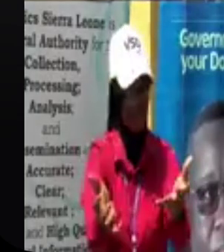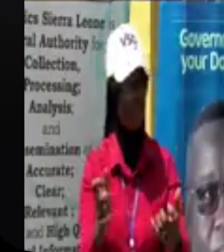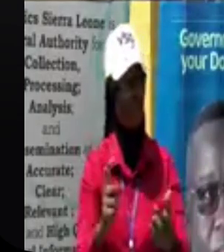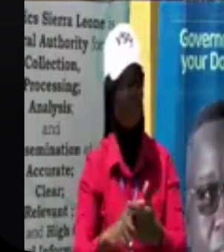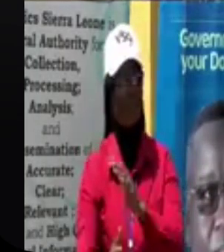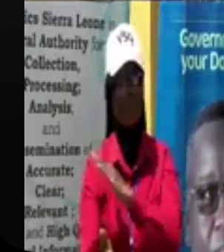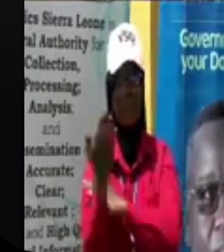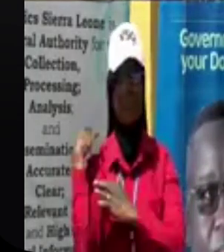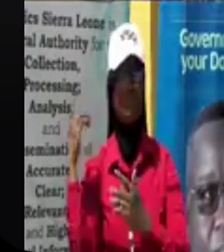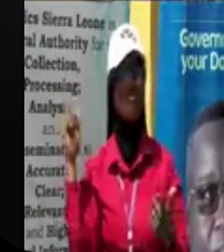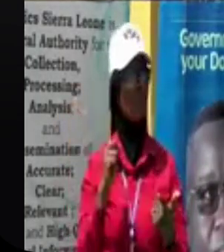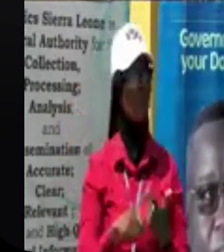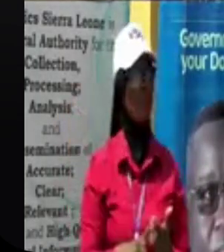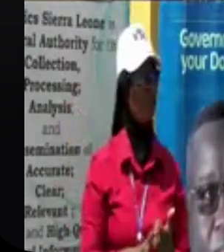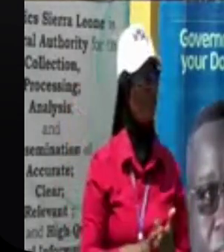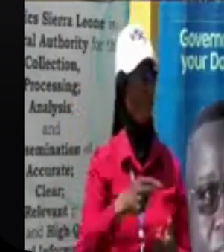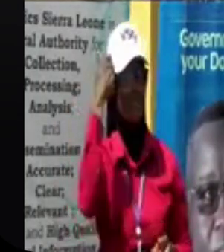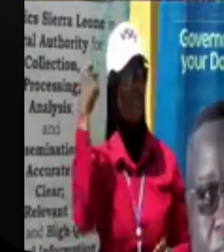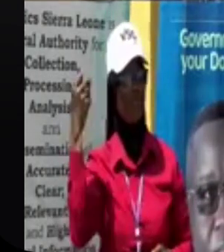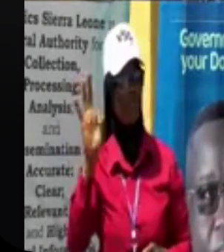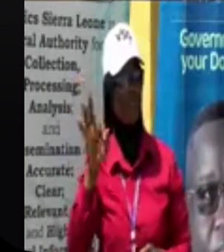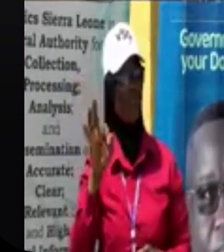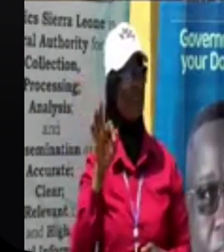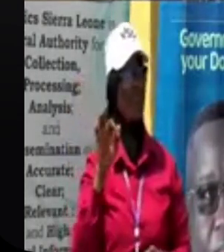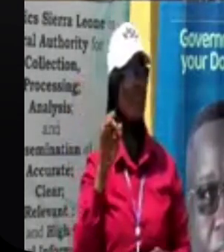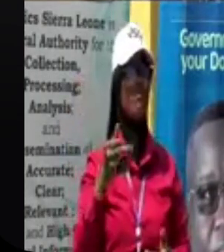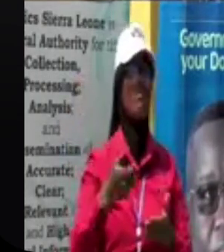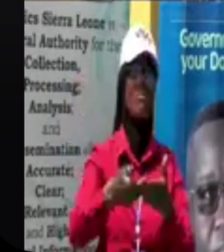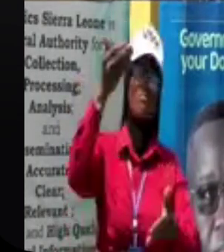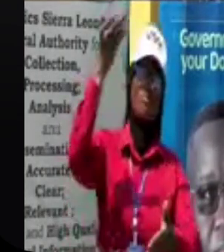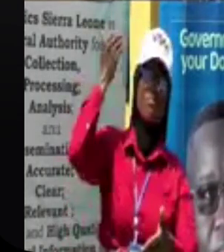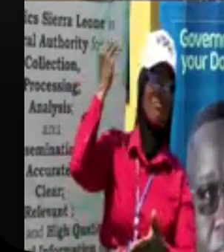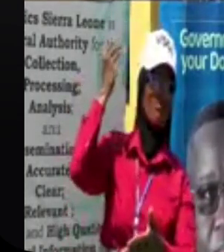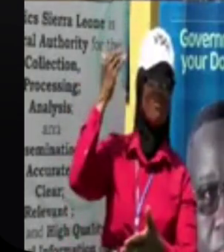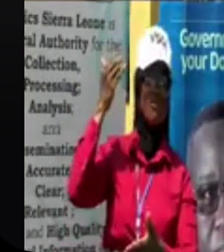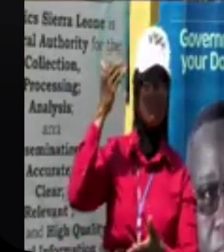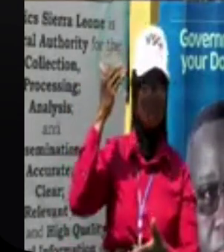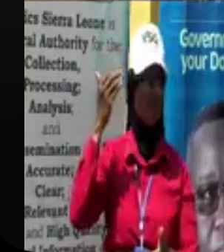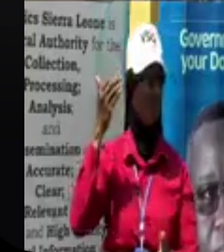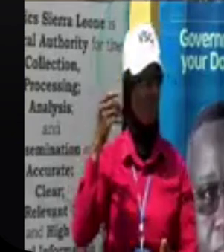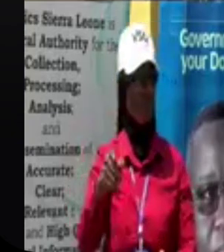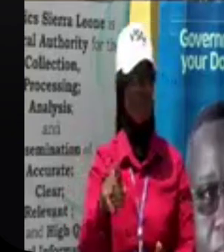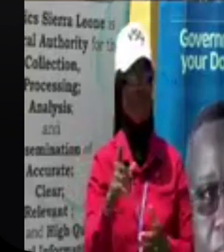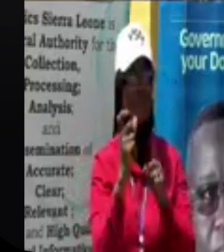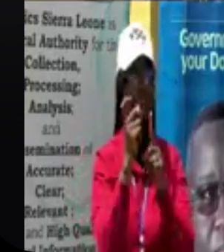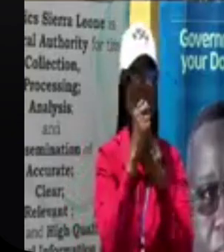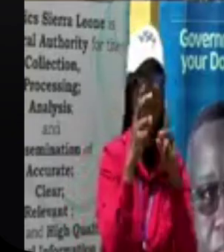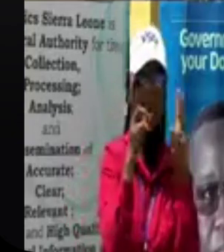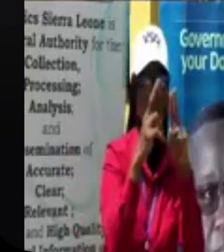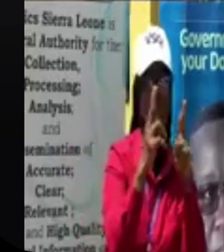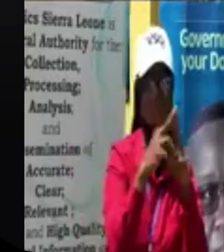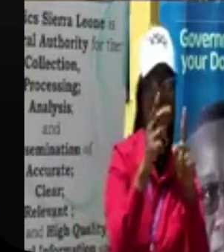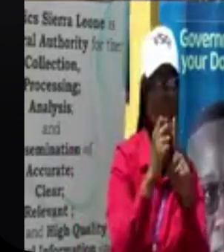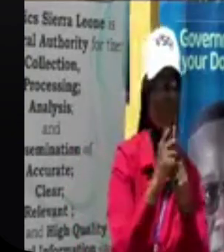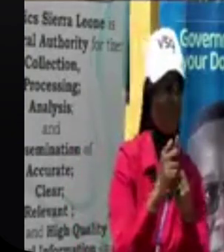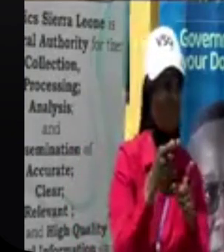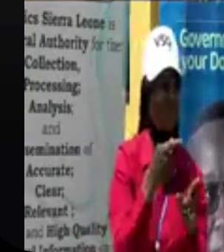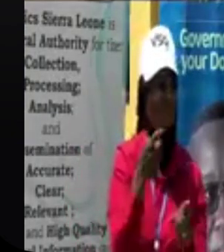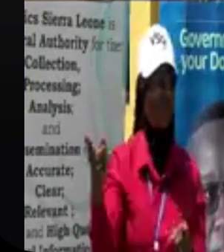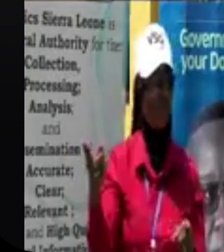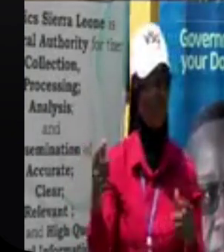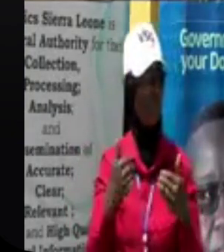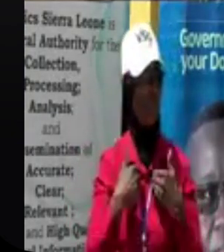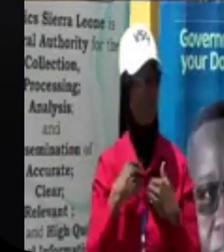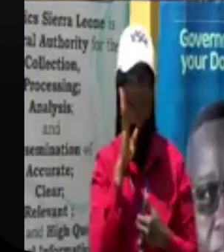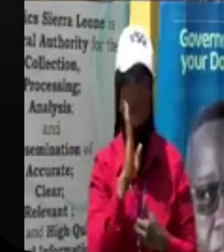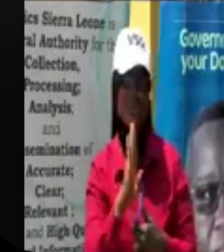go back to. Of course, we go back to rough we get the brown,